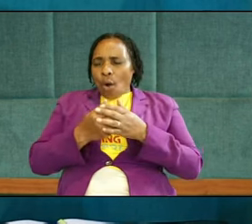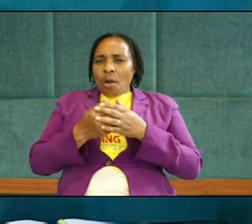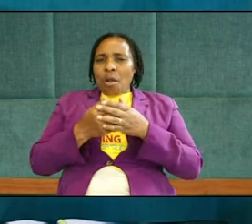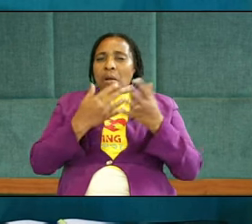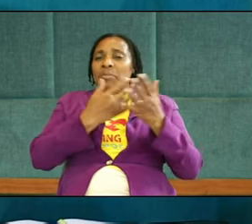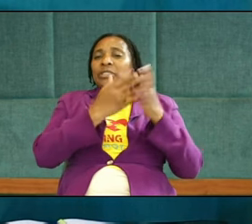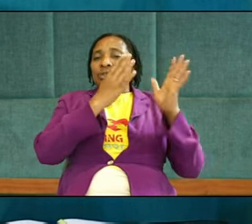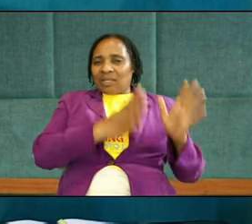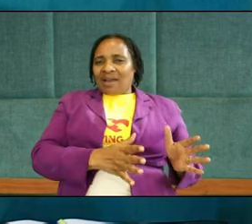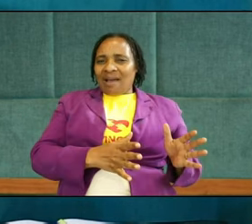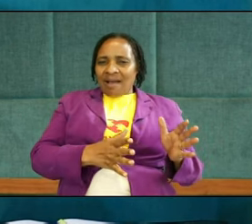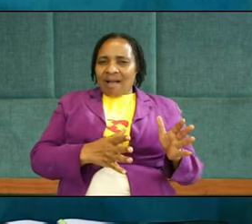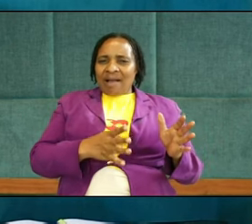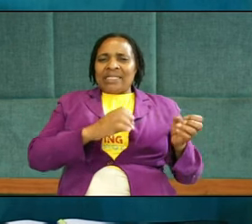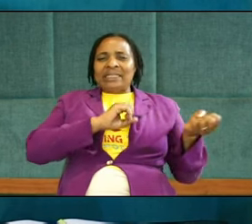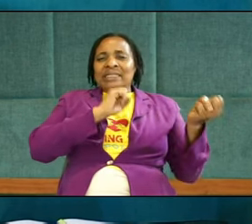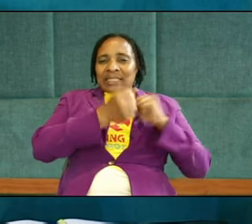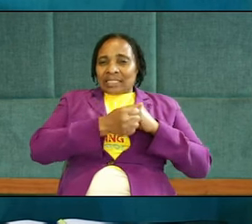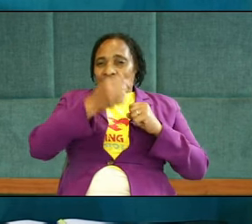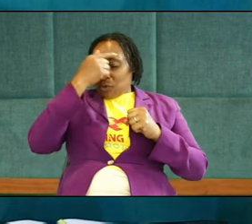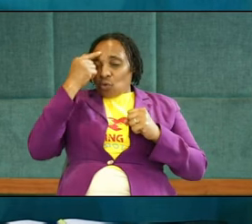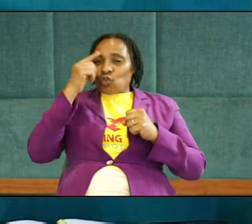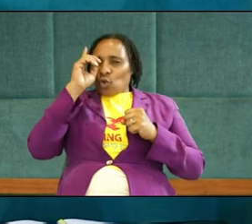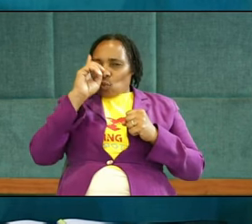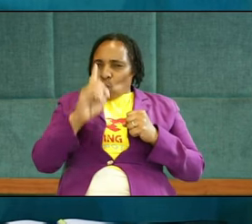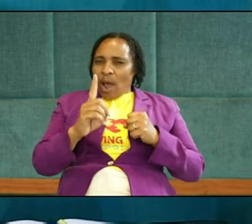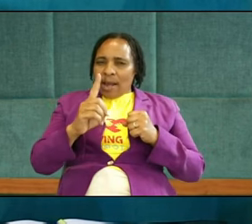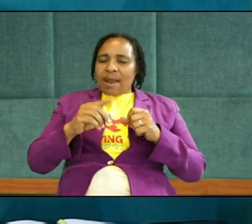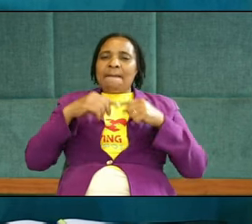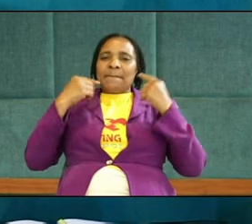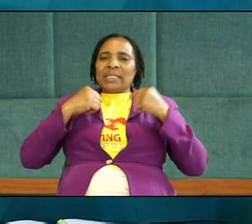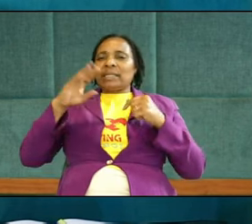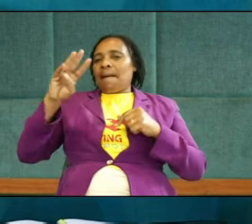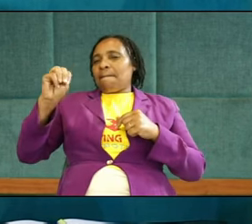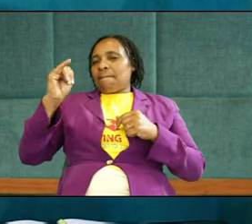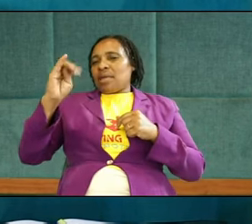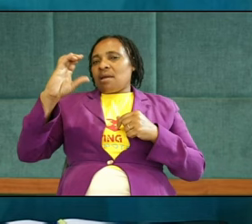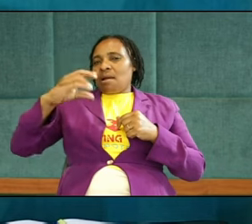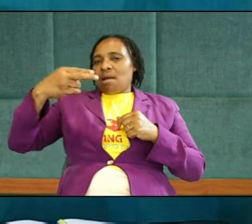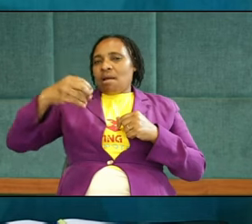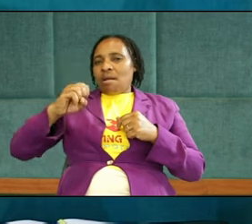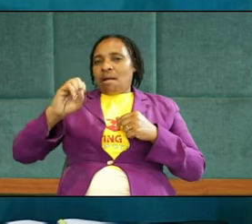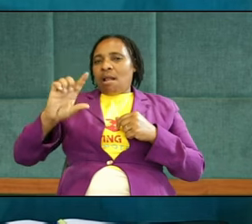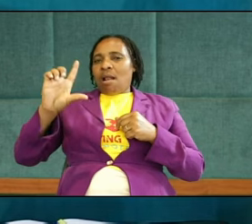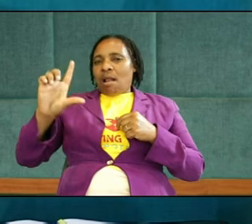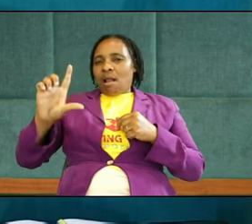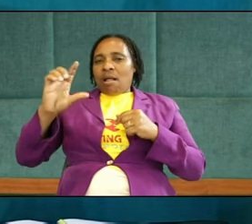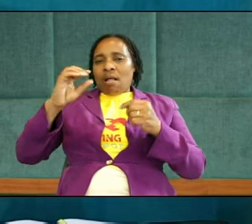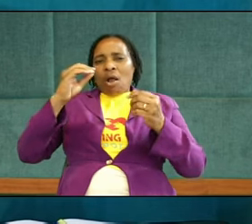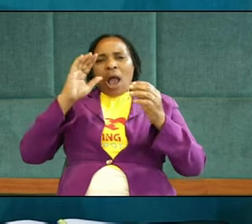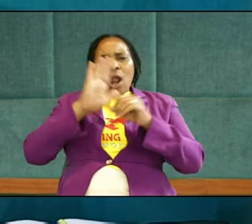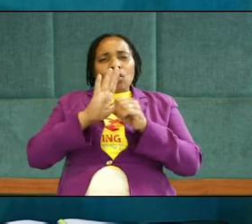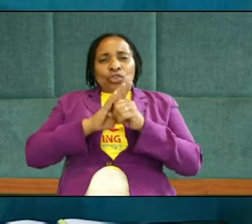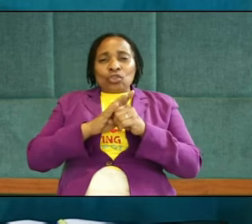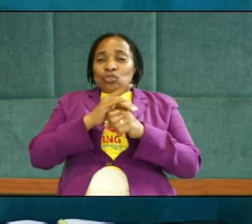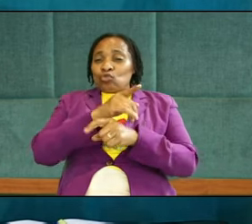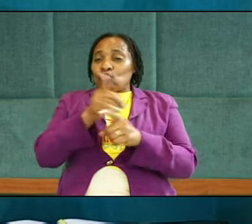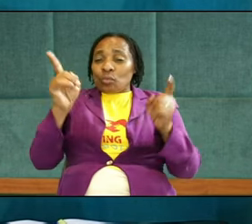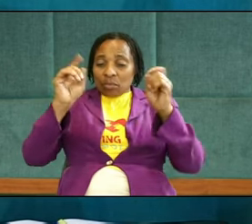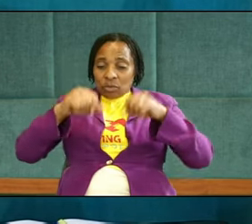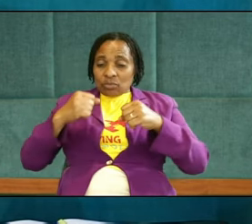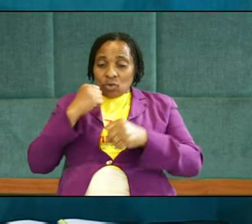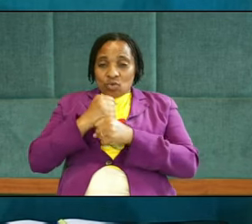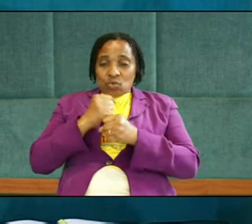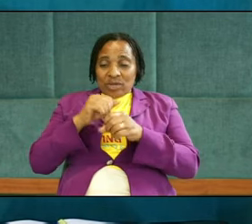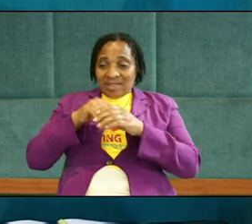Siberian prison got converted because of this one pastor, Pastor Mikhail. So there is a lot that you guys can do in